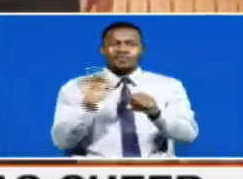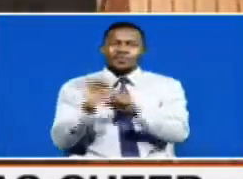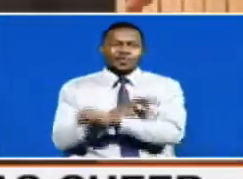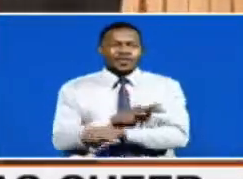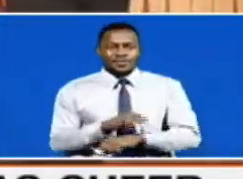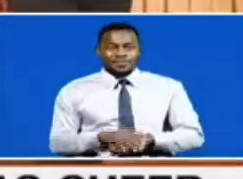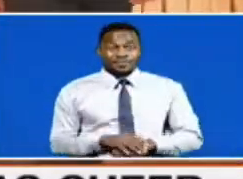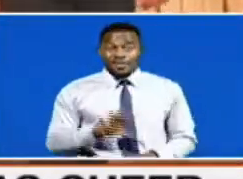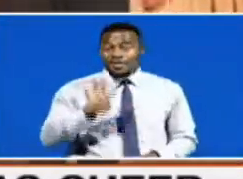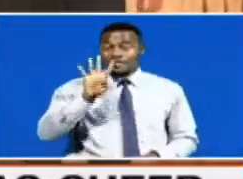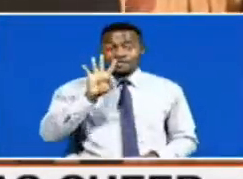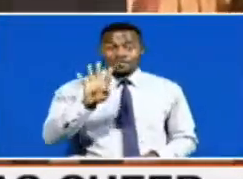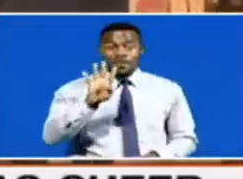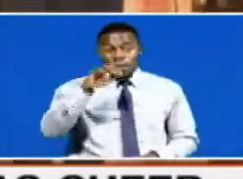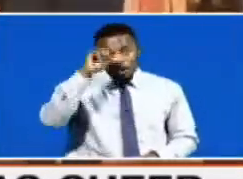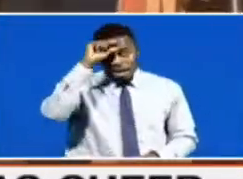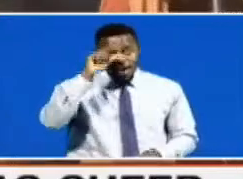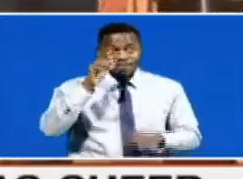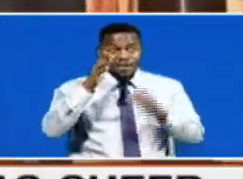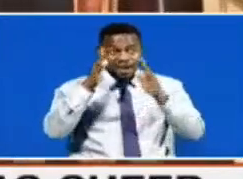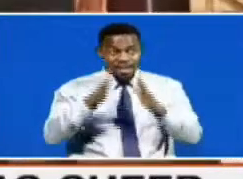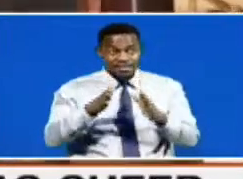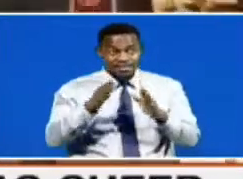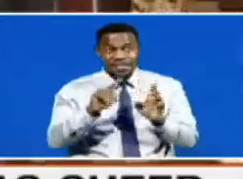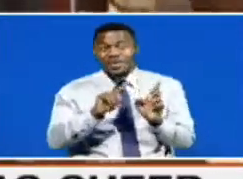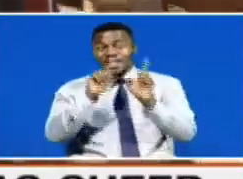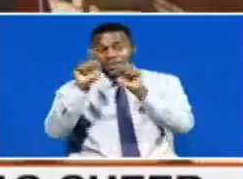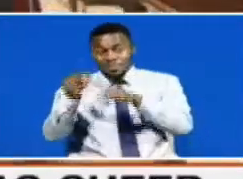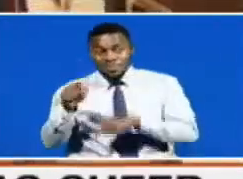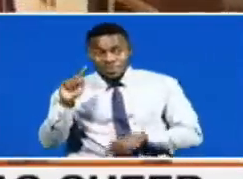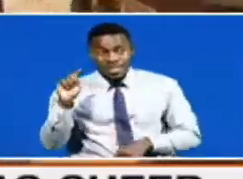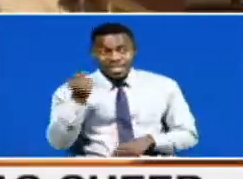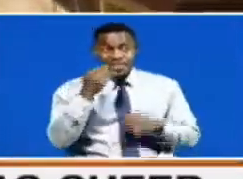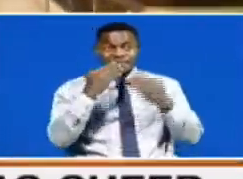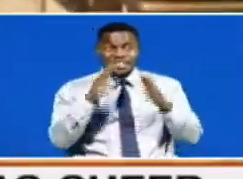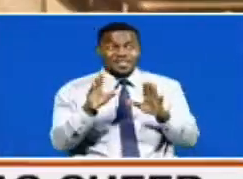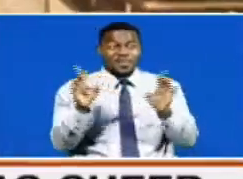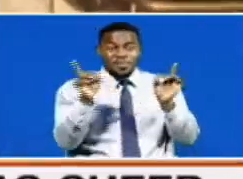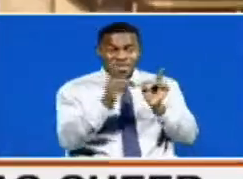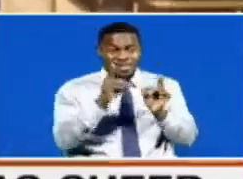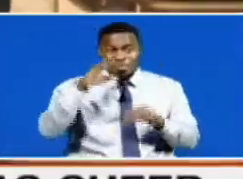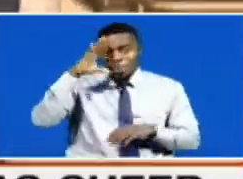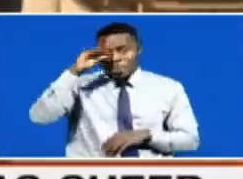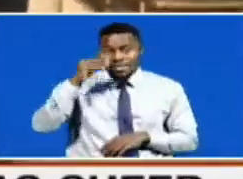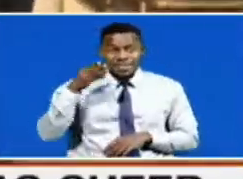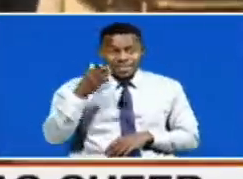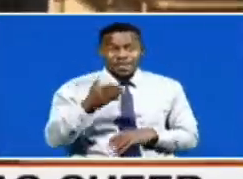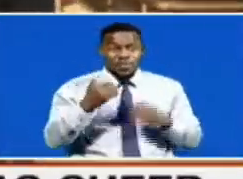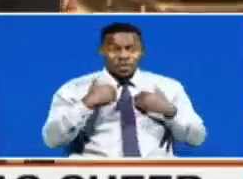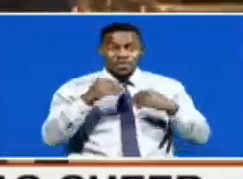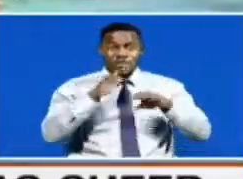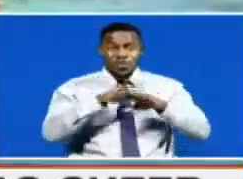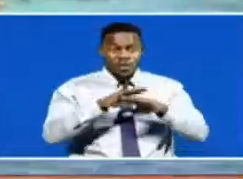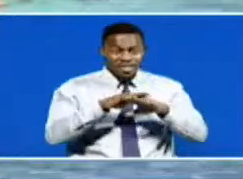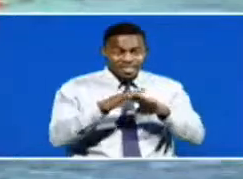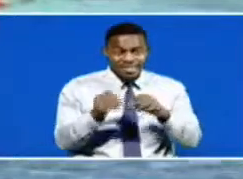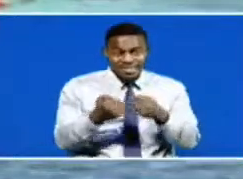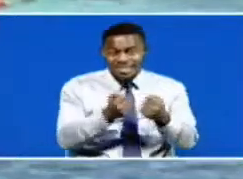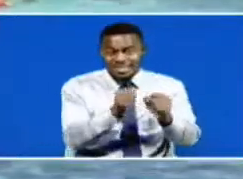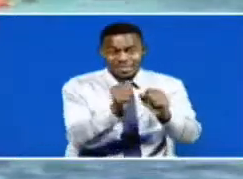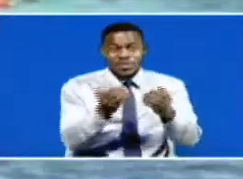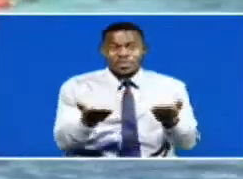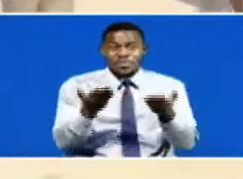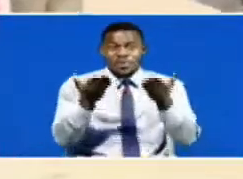Four governors out of the six from the Kenyan coast have met in Mombasa to come up with the strategies that will improve